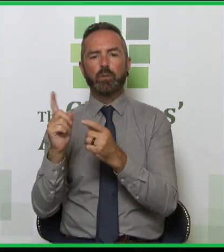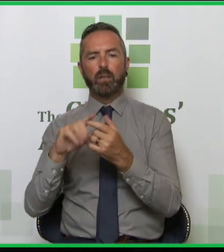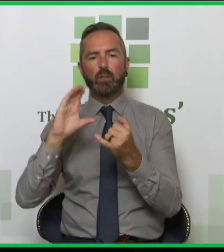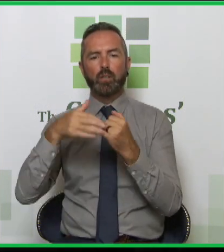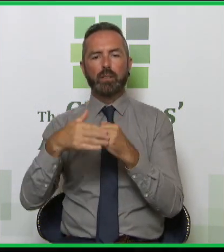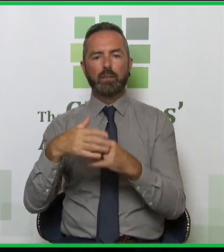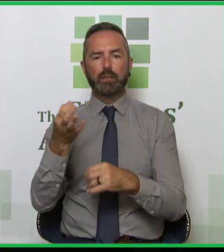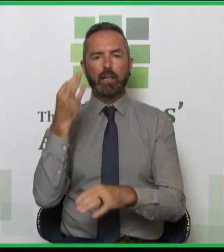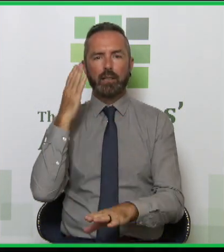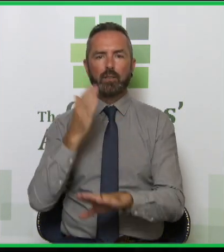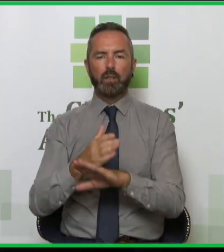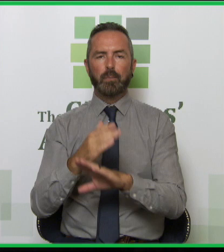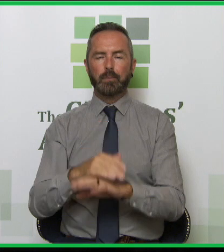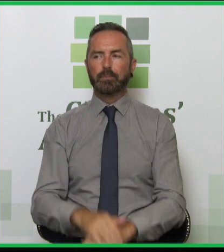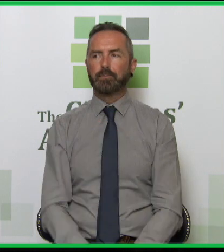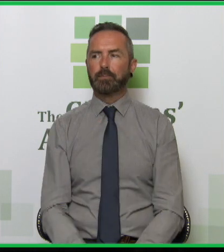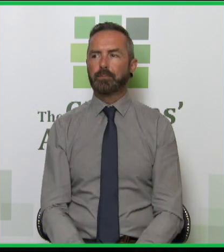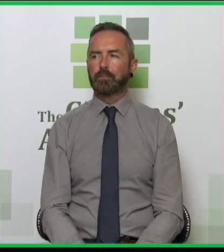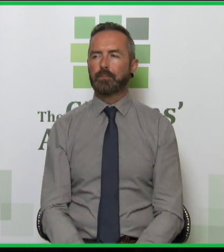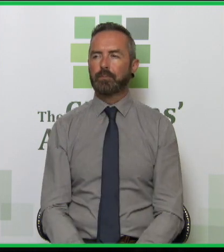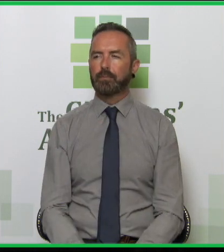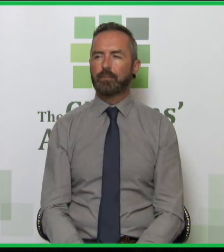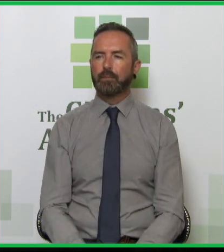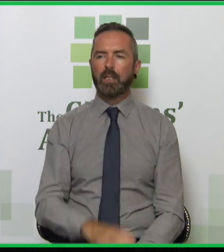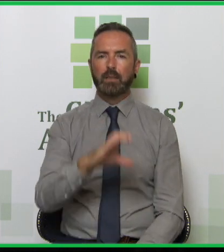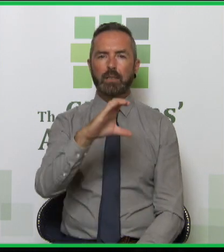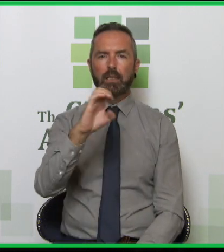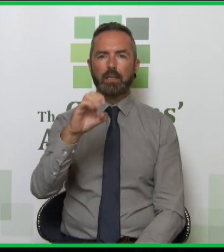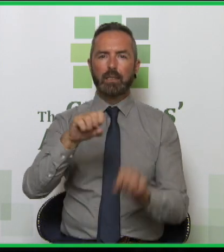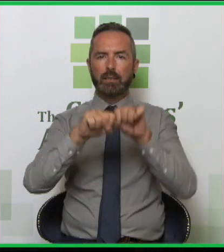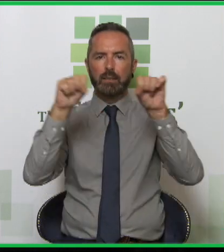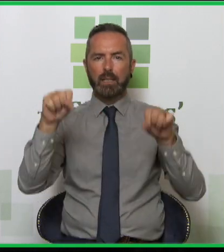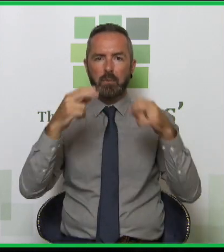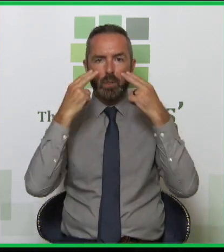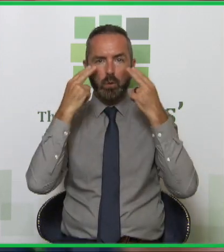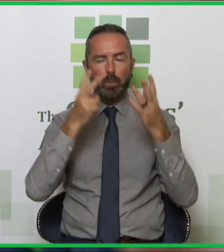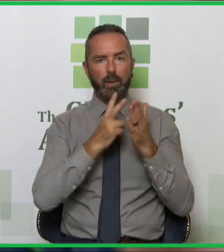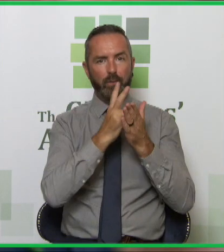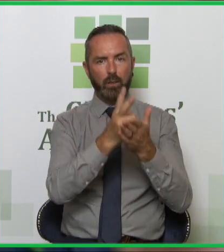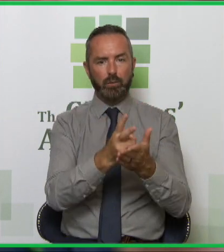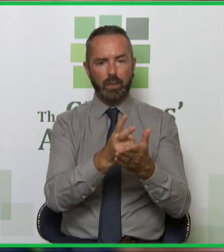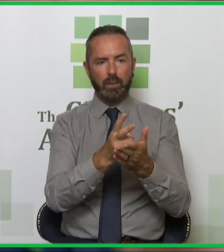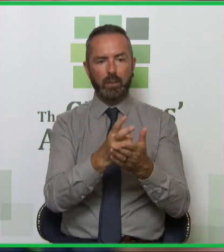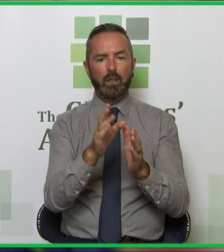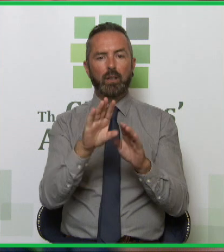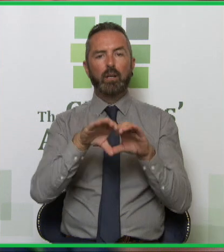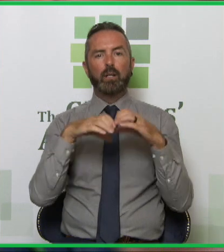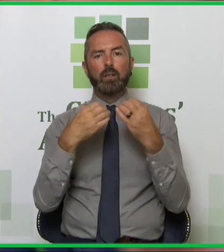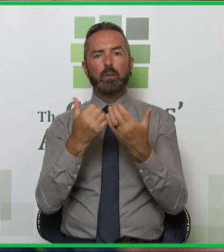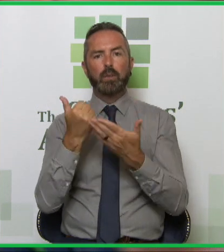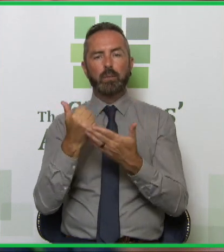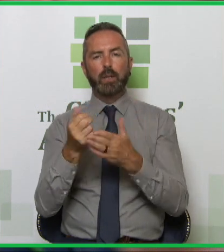of secure and sustainable employment. CE schemes are typically voluntary and community-based organisations with